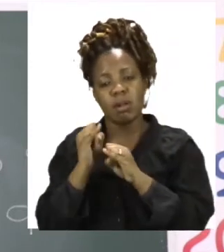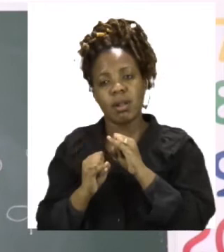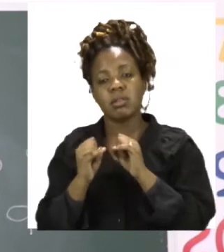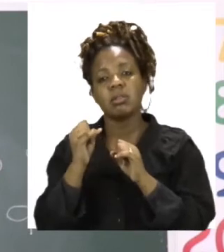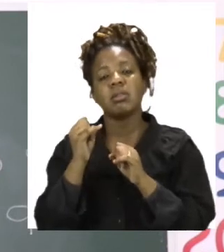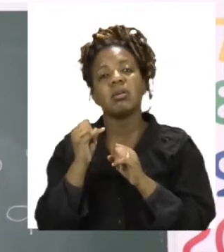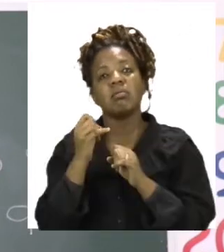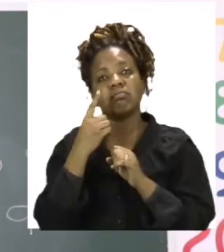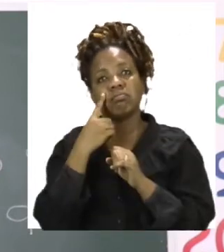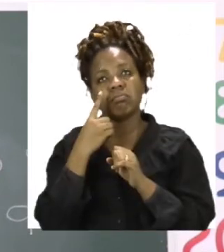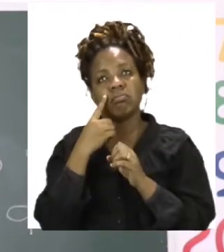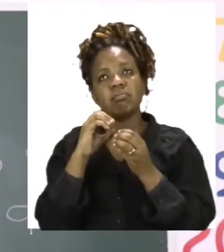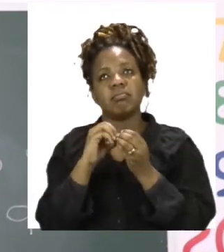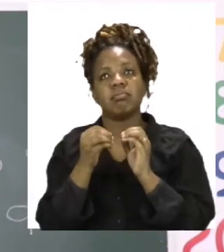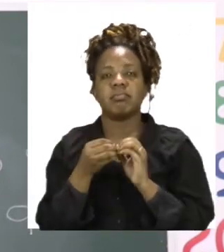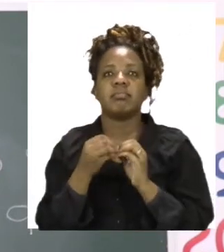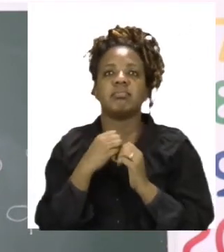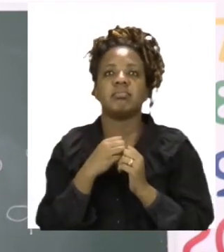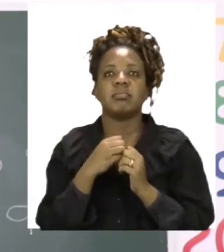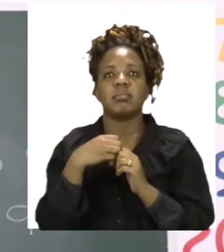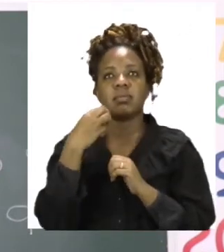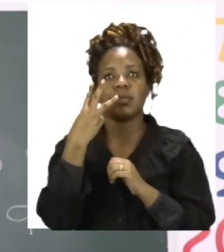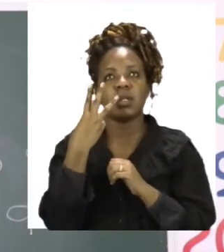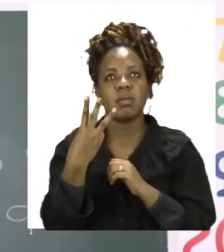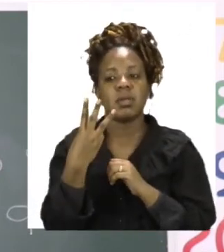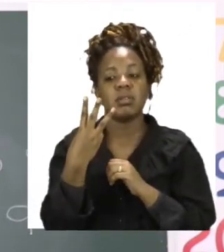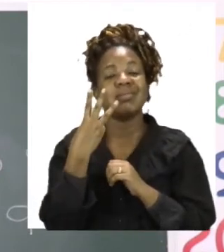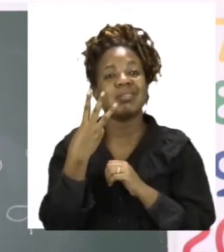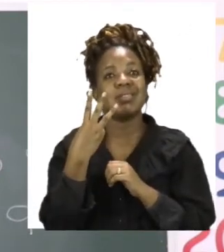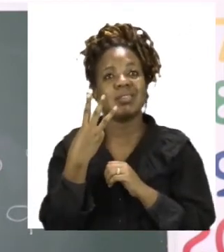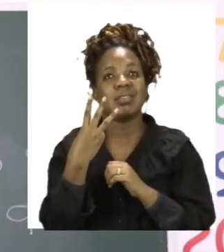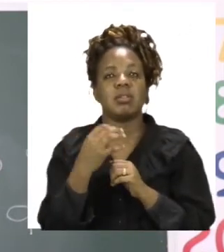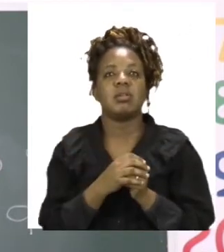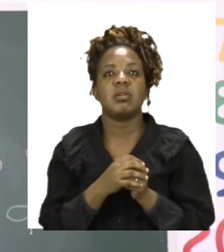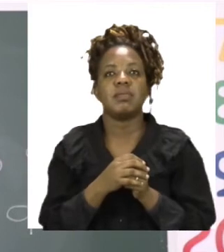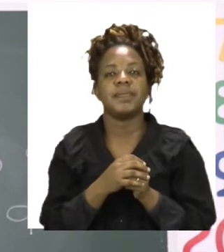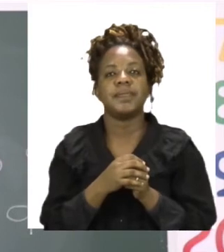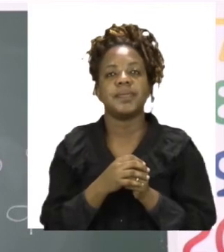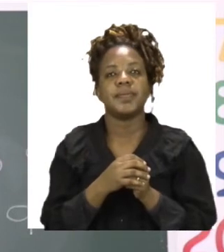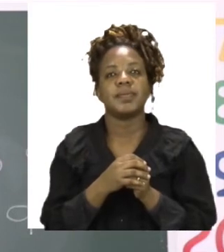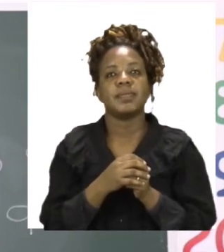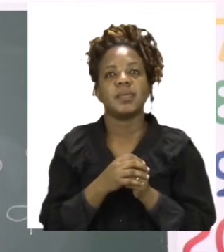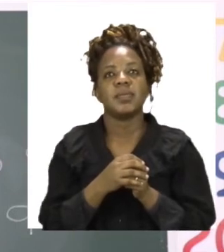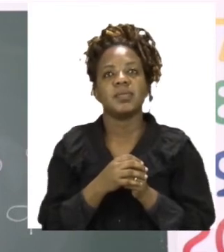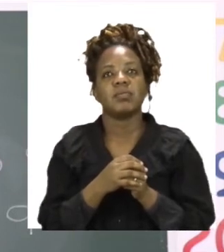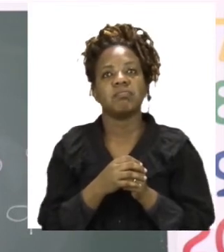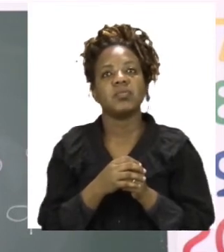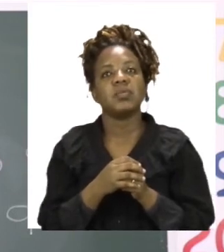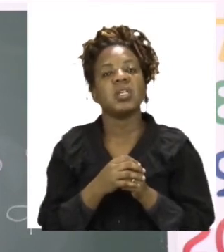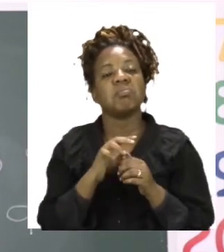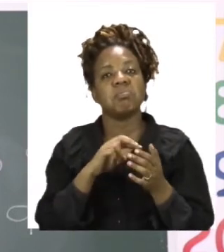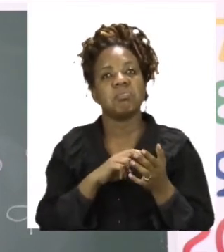take a look at the back number. In this case, the back number is the unit. And when we look at the number